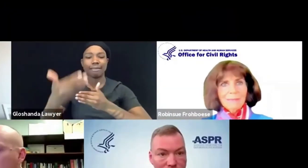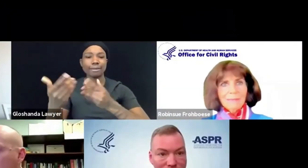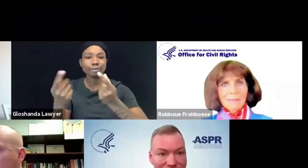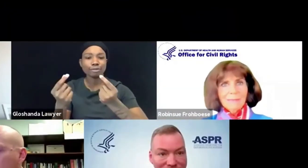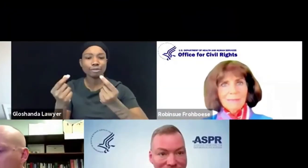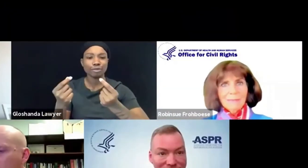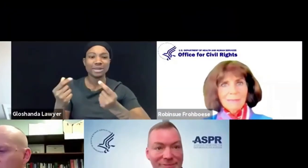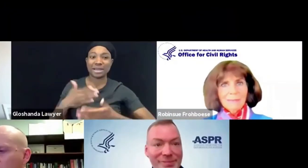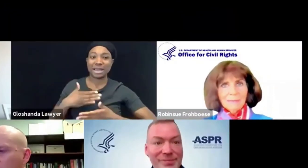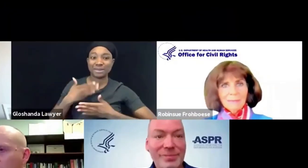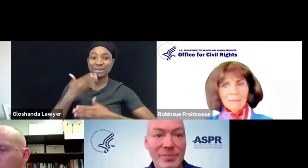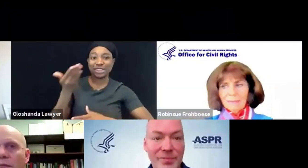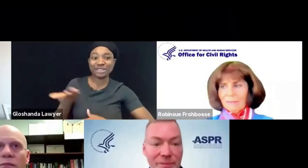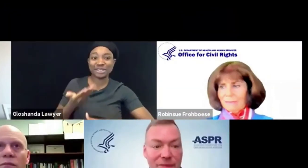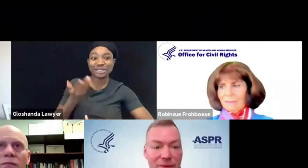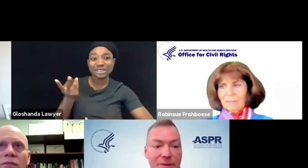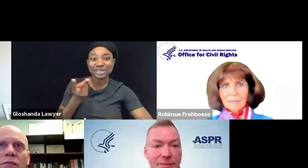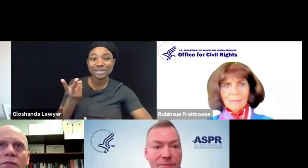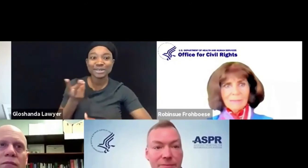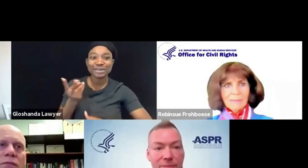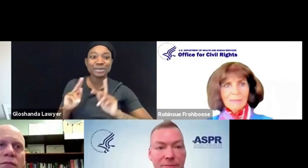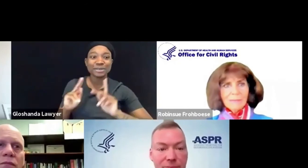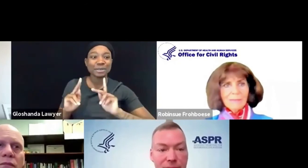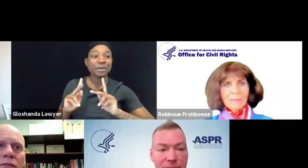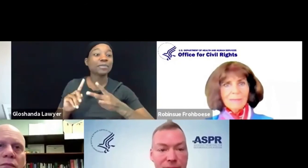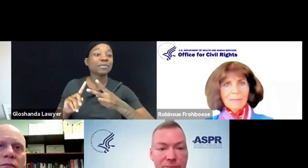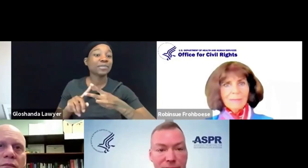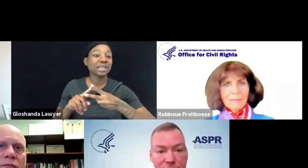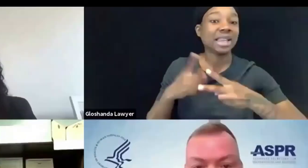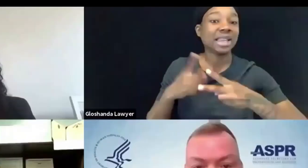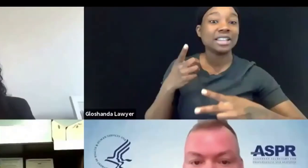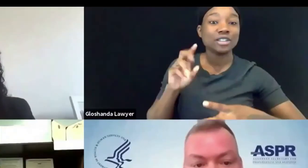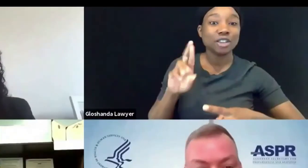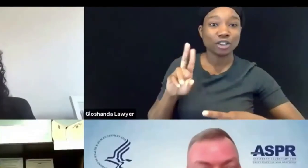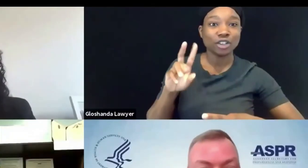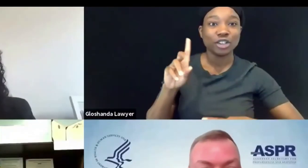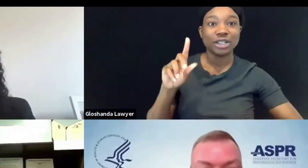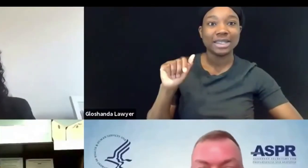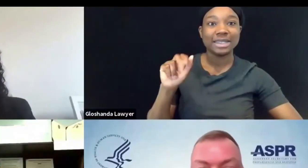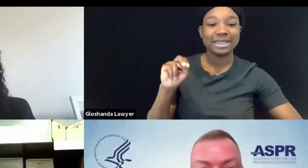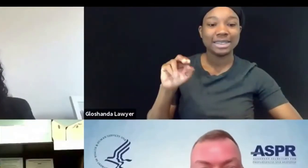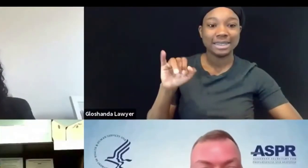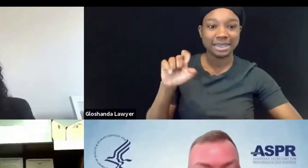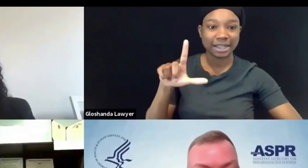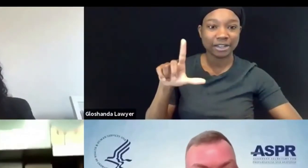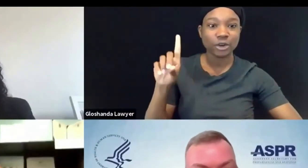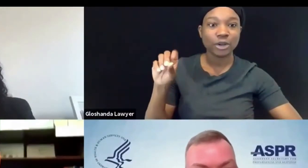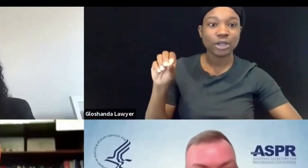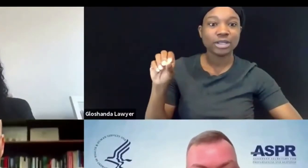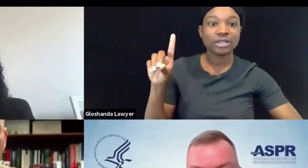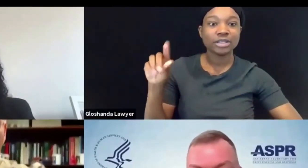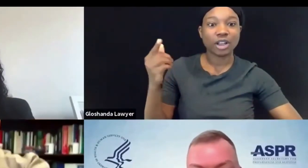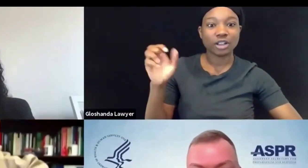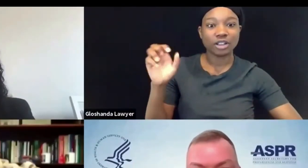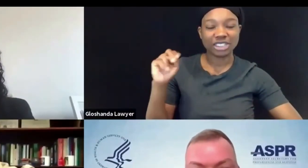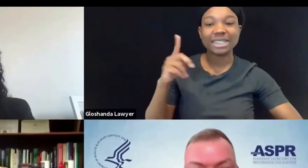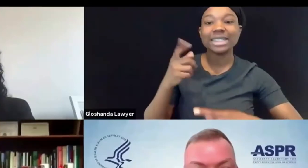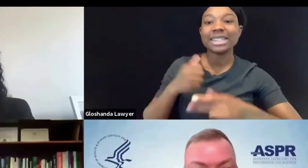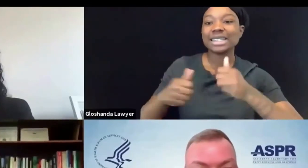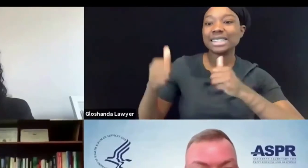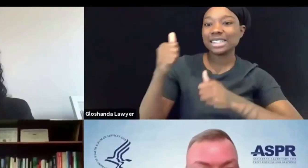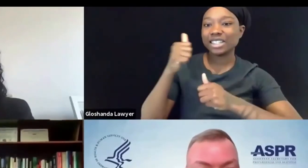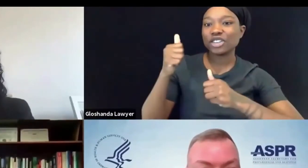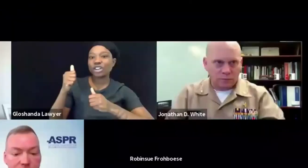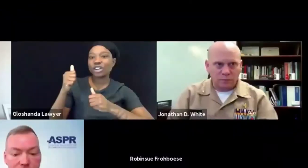colleagues to you. The first one is Dr. Daniel Dodgen, who is a Senior Advisor for Strategy, Policy, Plans,